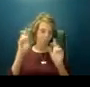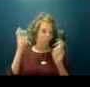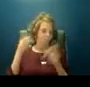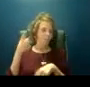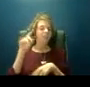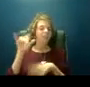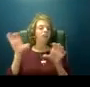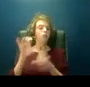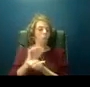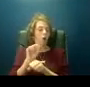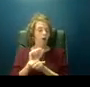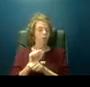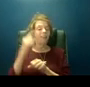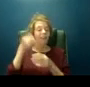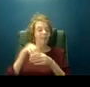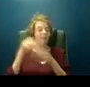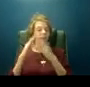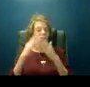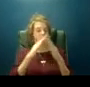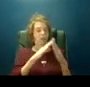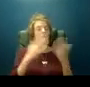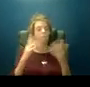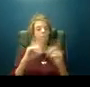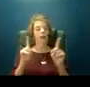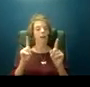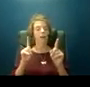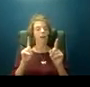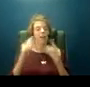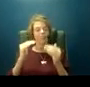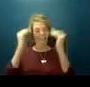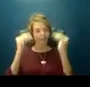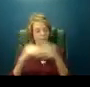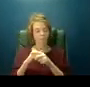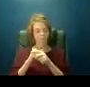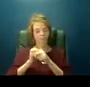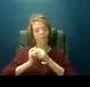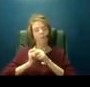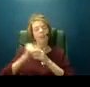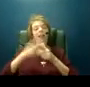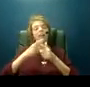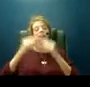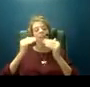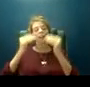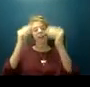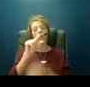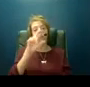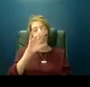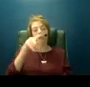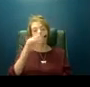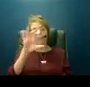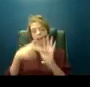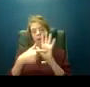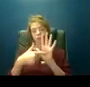that do work in the community, but kind of at that next level. And then this graphic that I have up